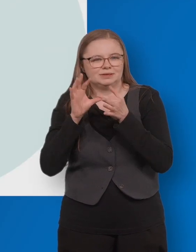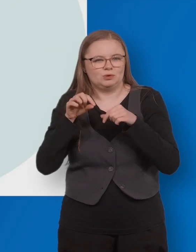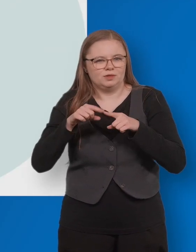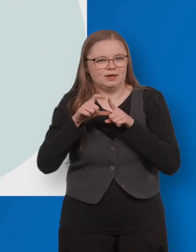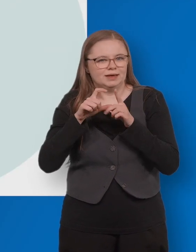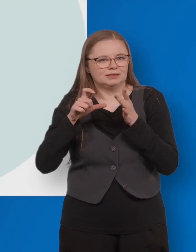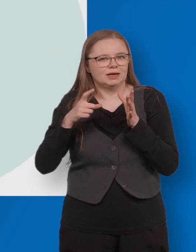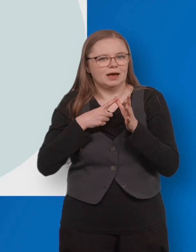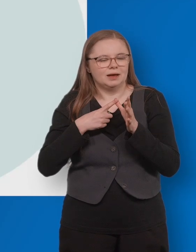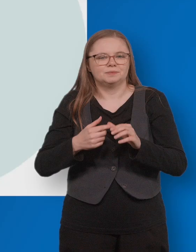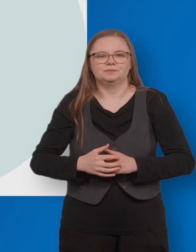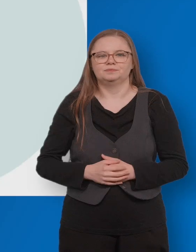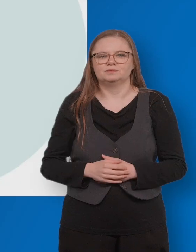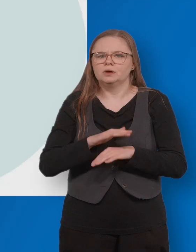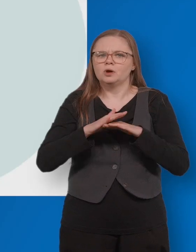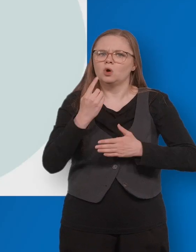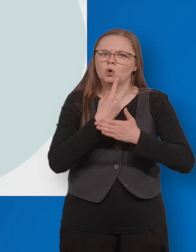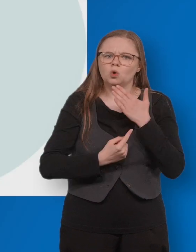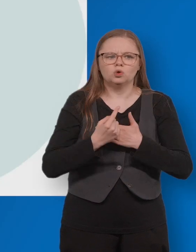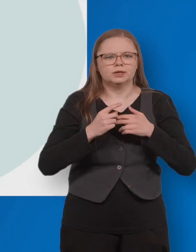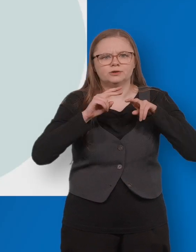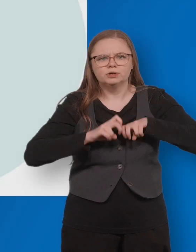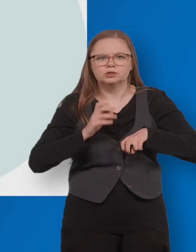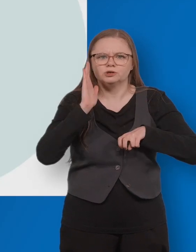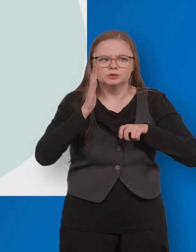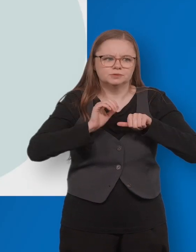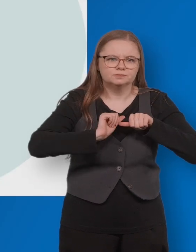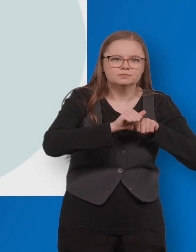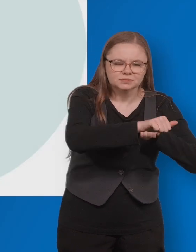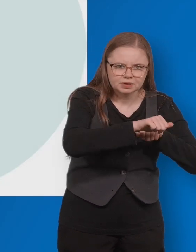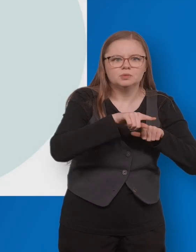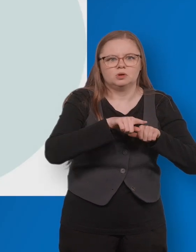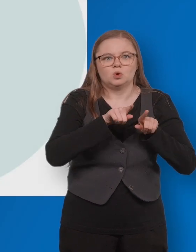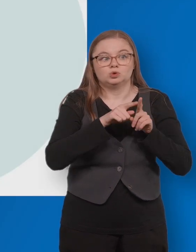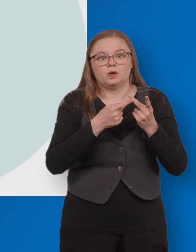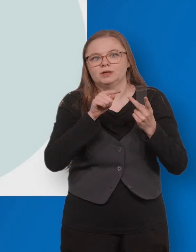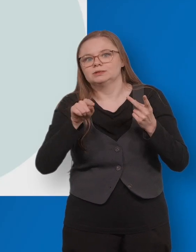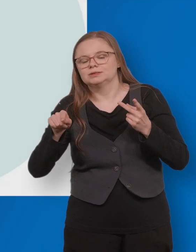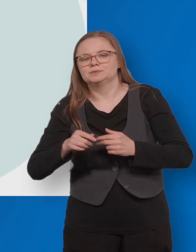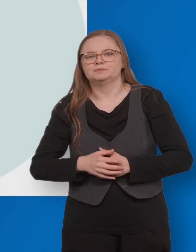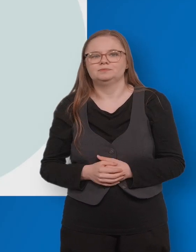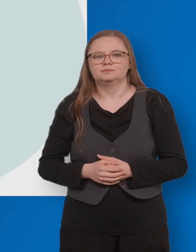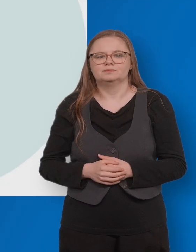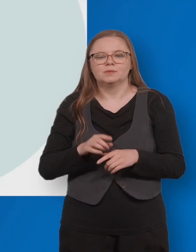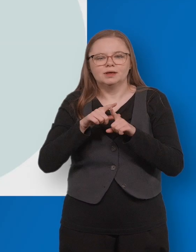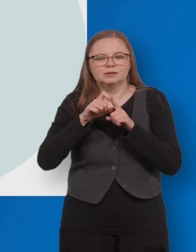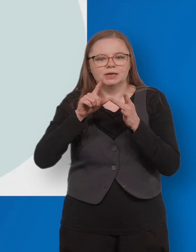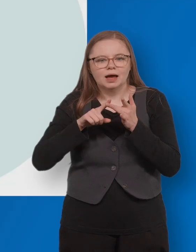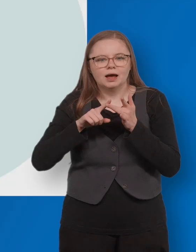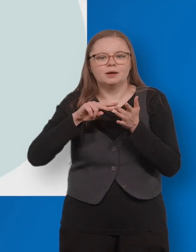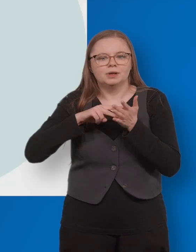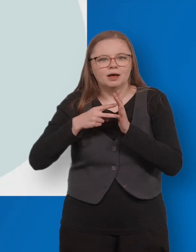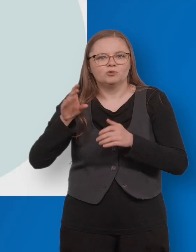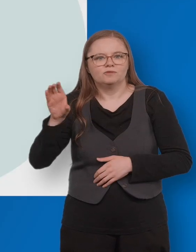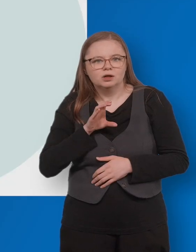EDICa and not just related to our research seminar series, EDI plan for funding, research